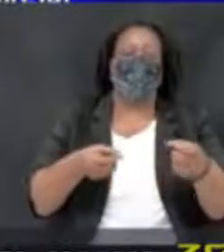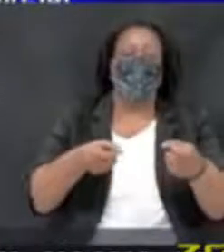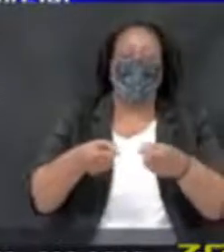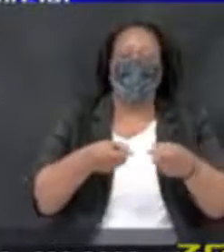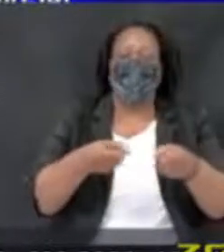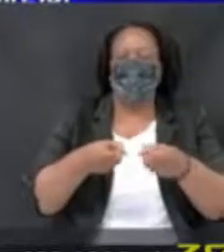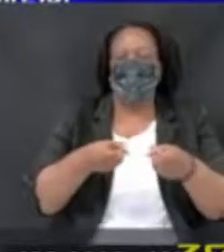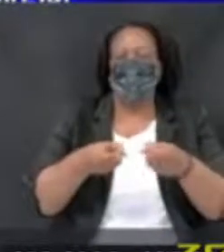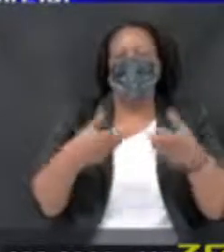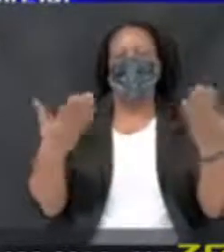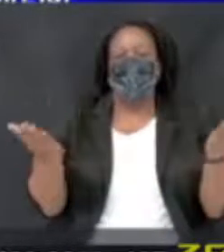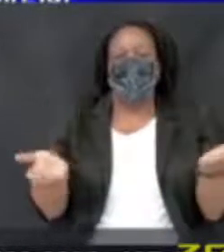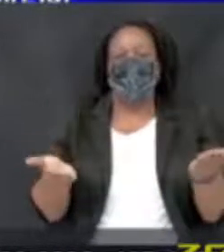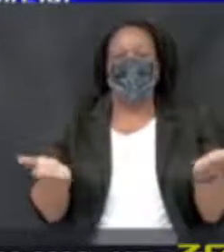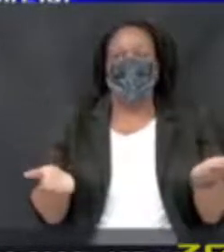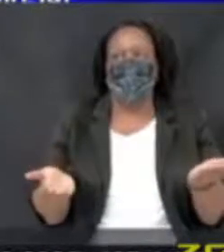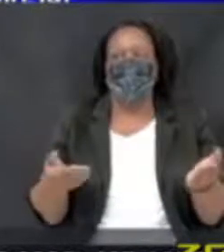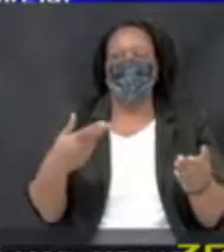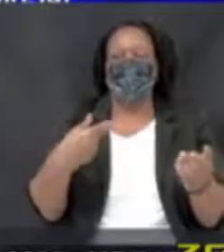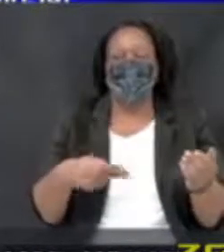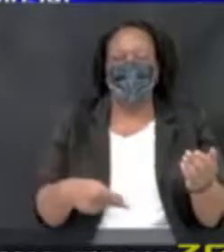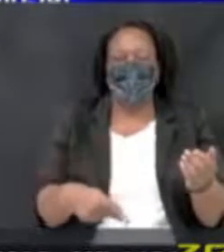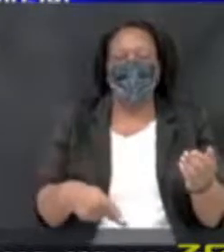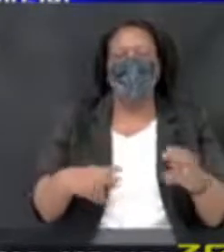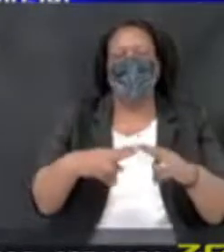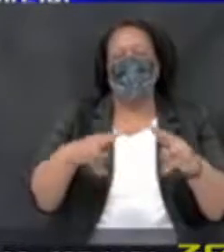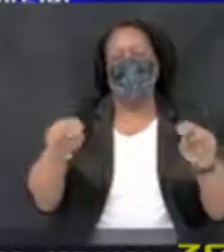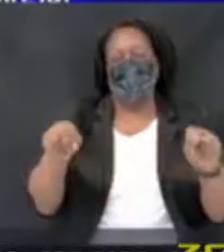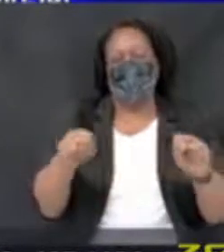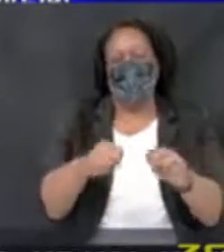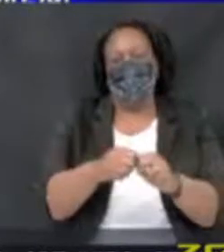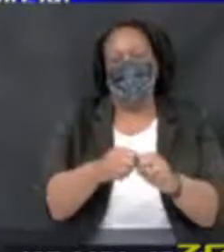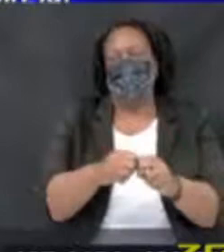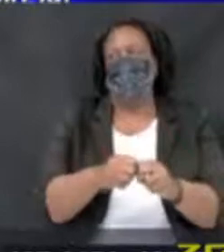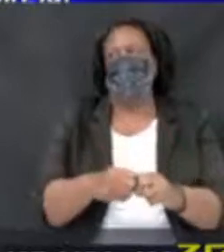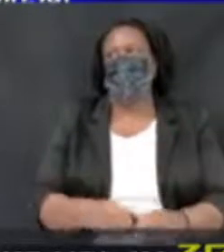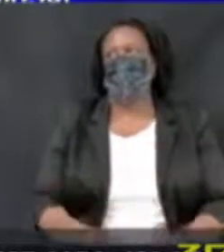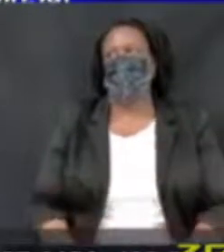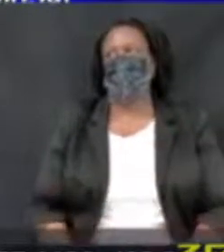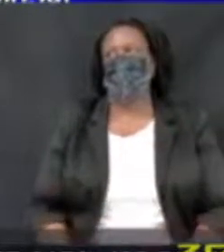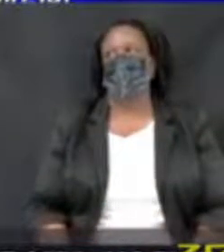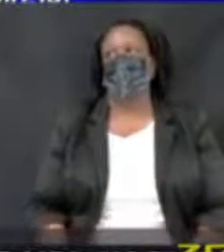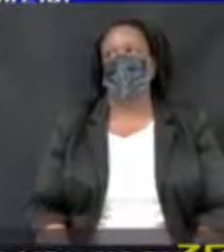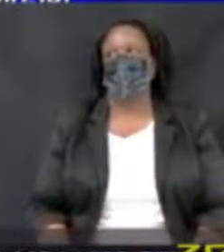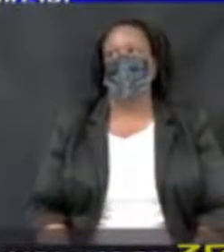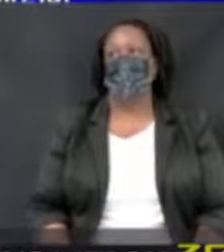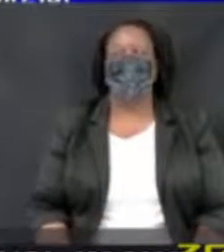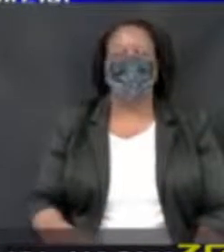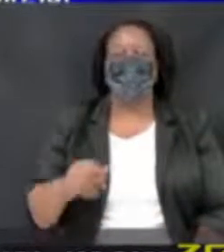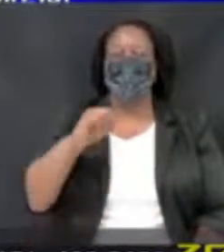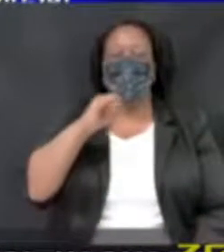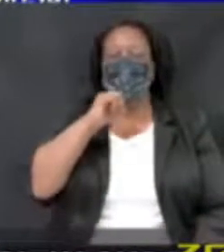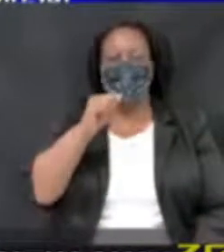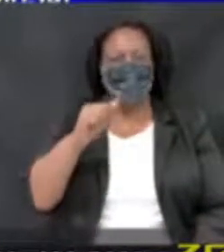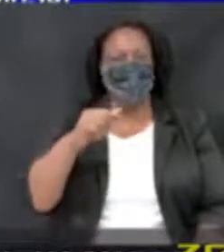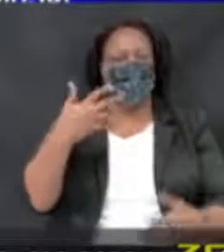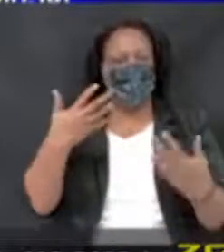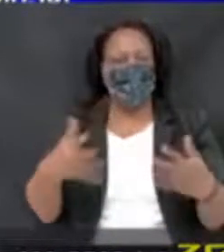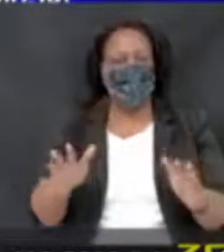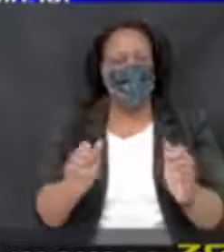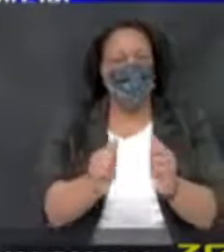pandemic and its management here in the Federation of St. Kitts and Nevis. We are not out of the